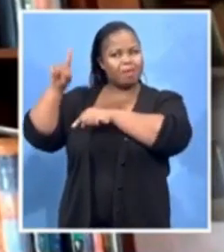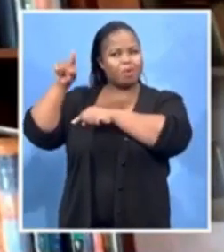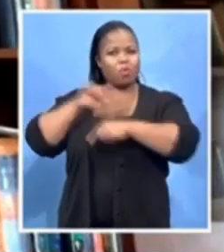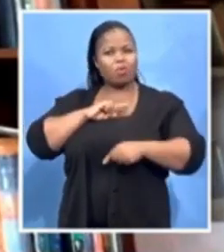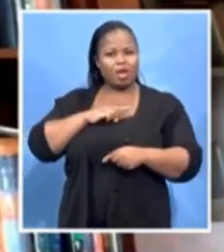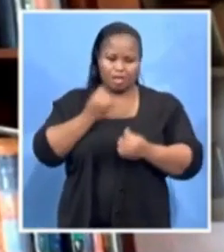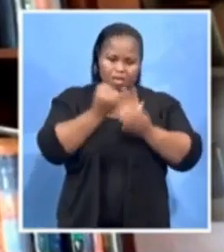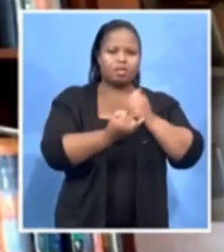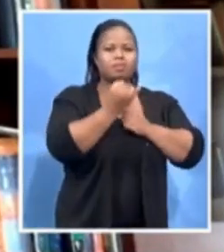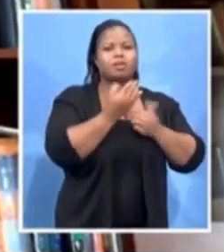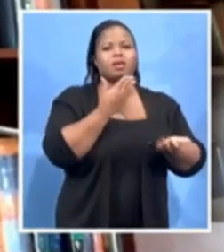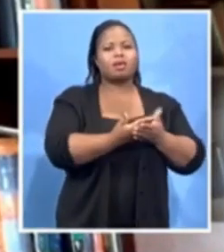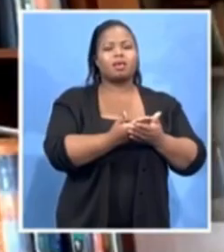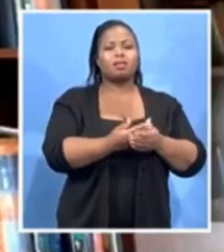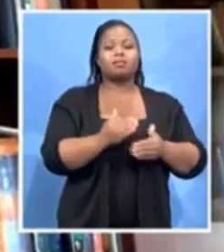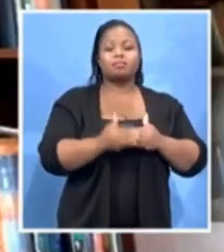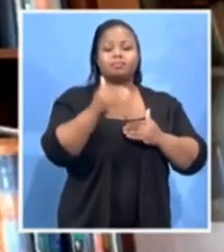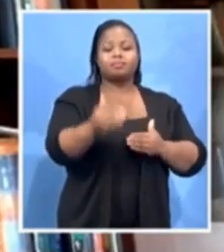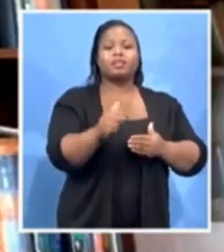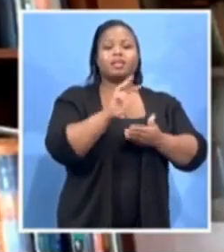we now had Ghana